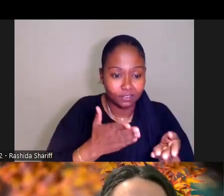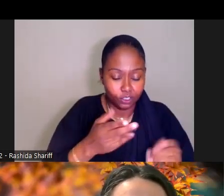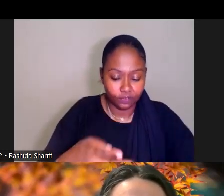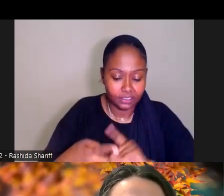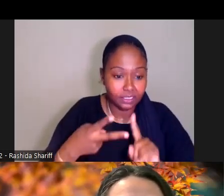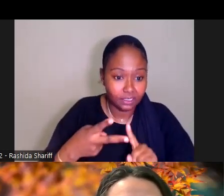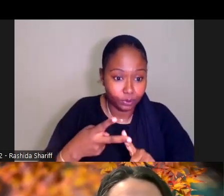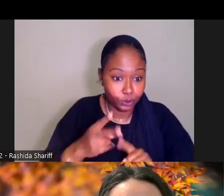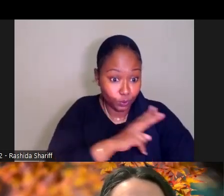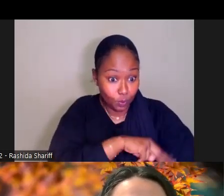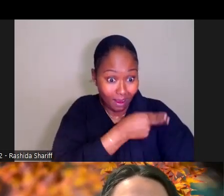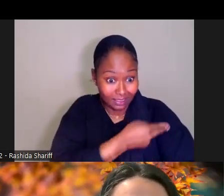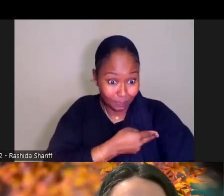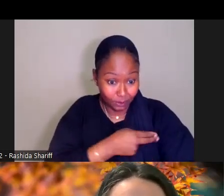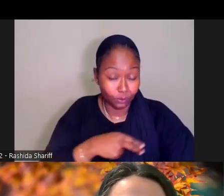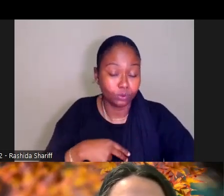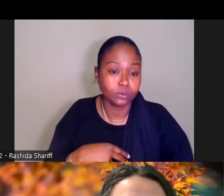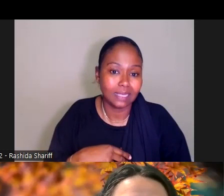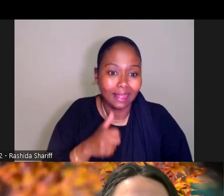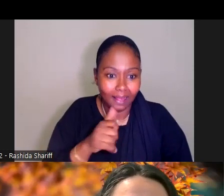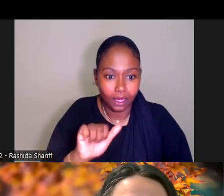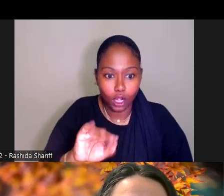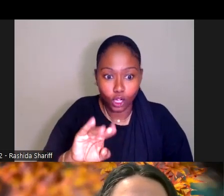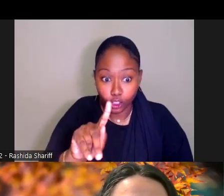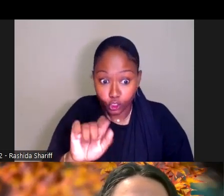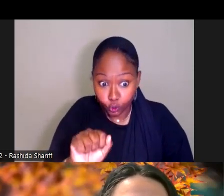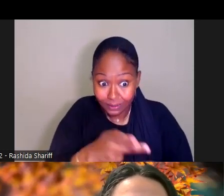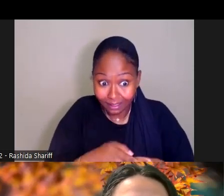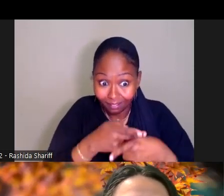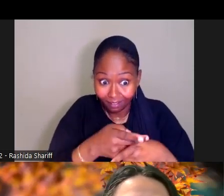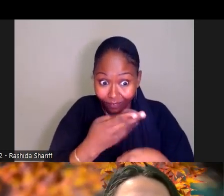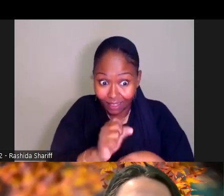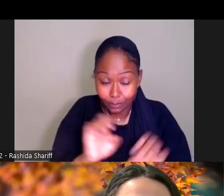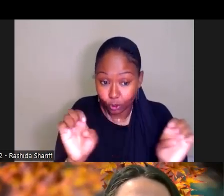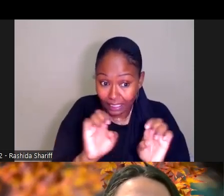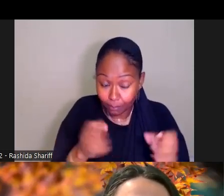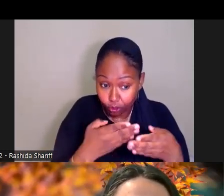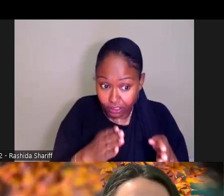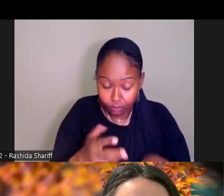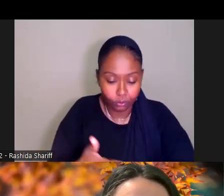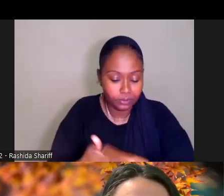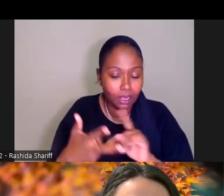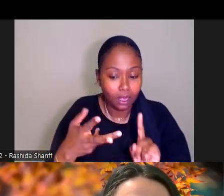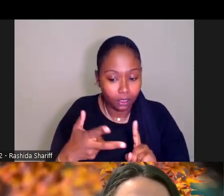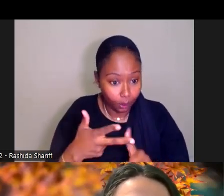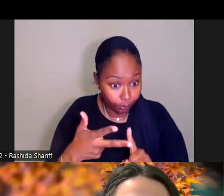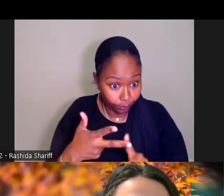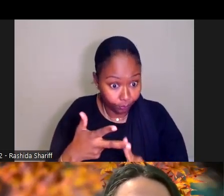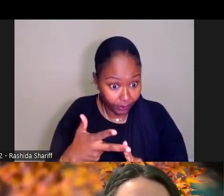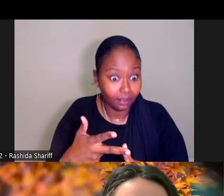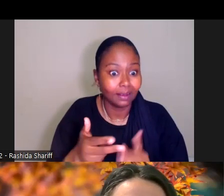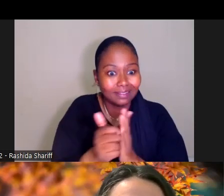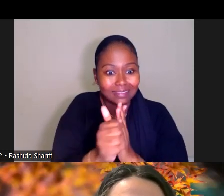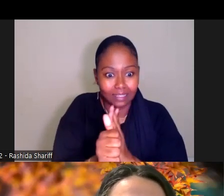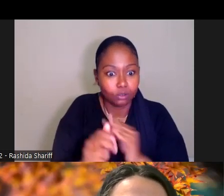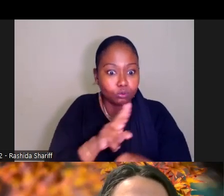is through hospitals. And by hospitals, I mean acute care hospitals and emergency rooms. Number 3 is through skilled nursing facilities, and number